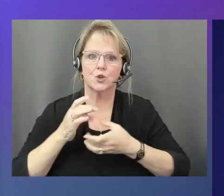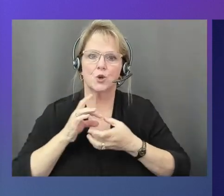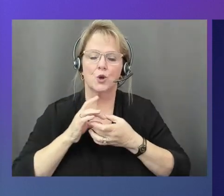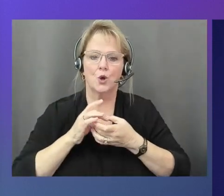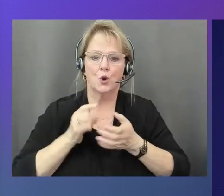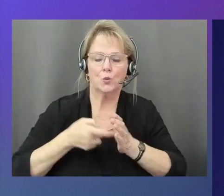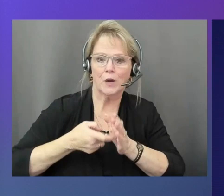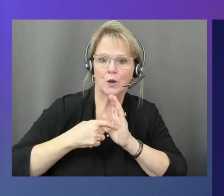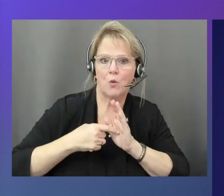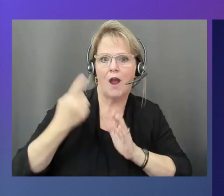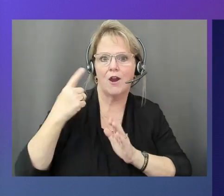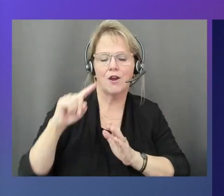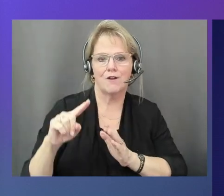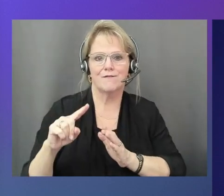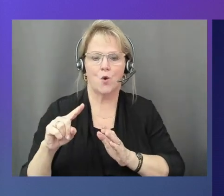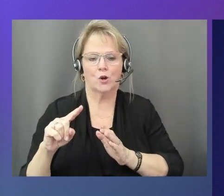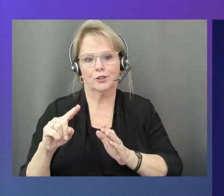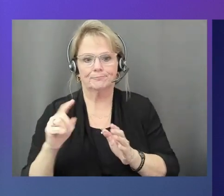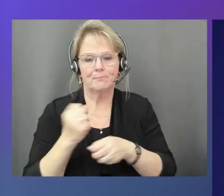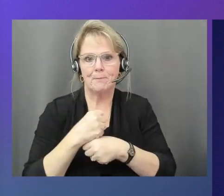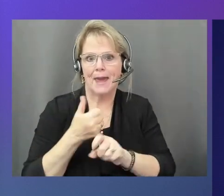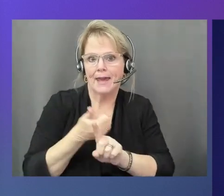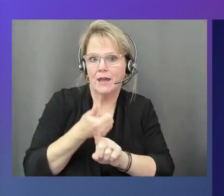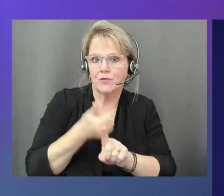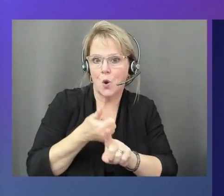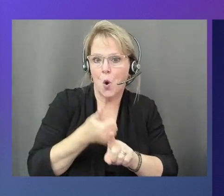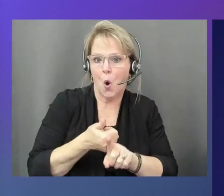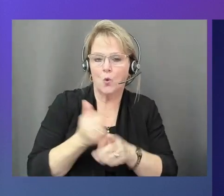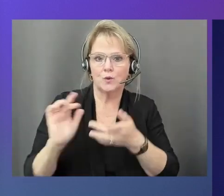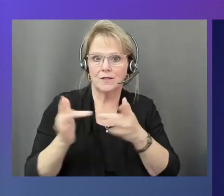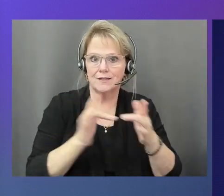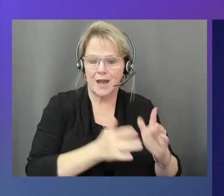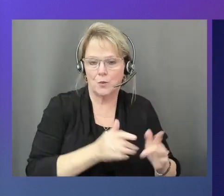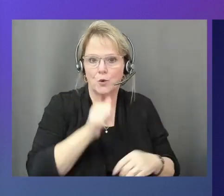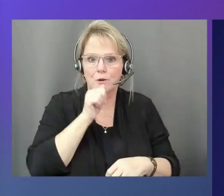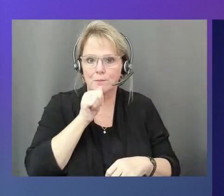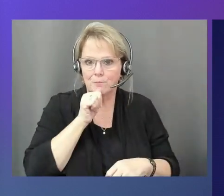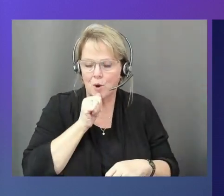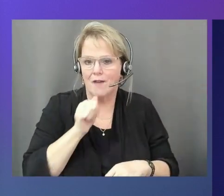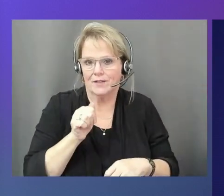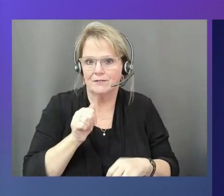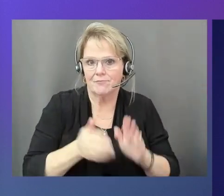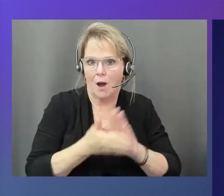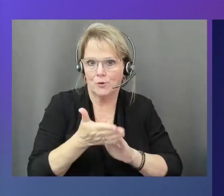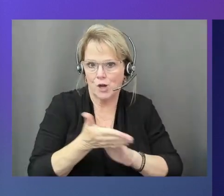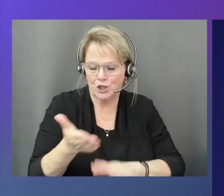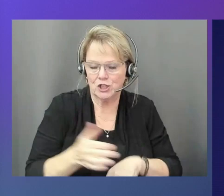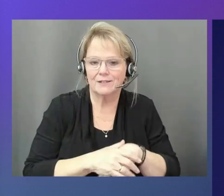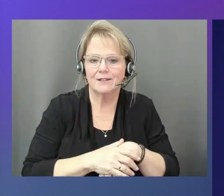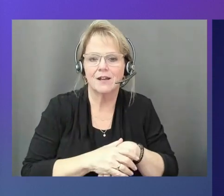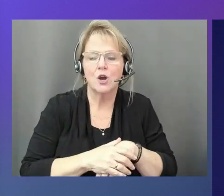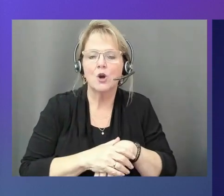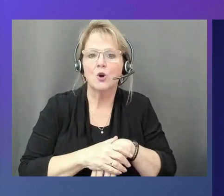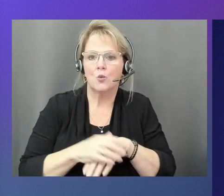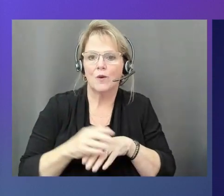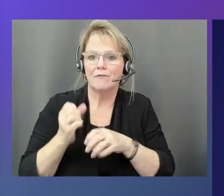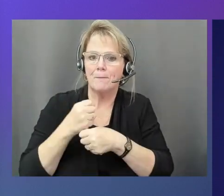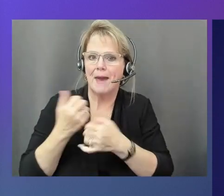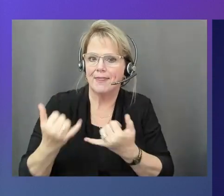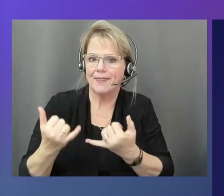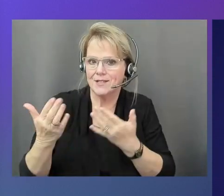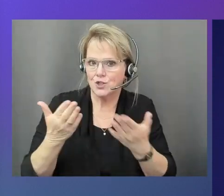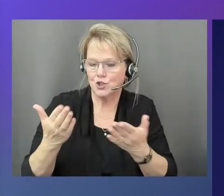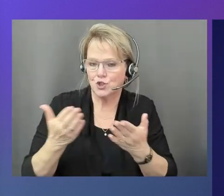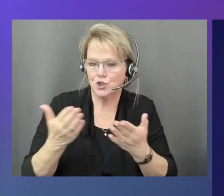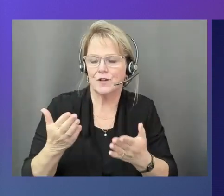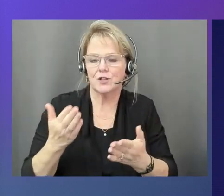private mobile network operation. And we have designed the service to really work out of the box for customers. We ensure the network